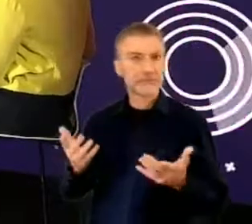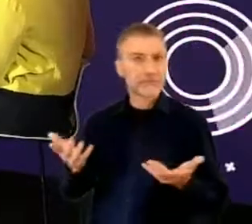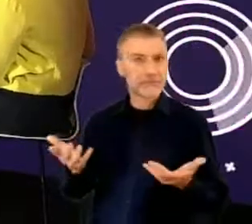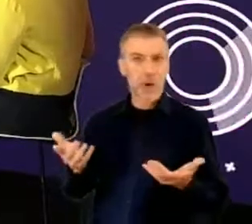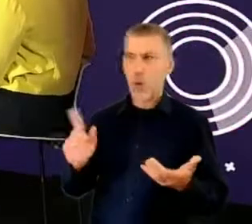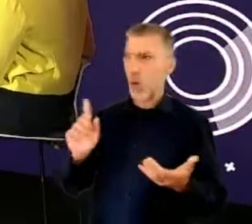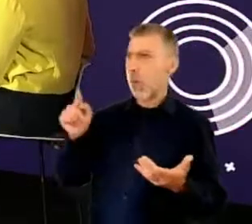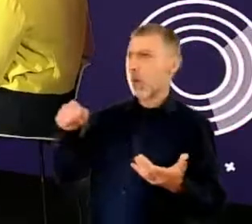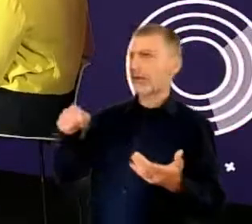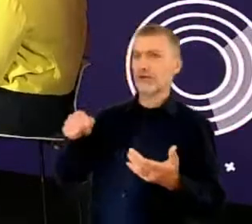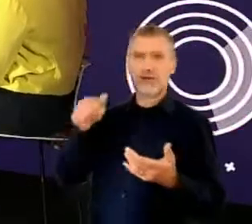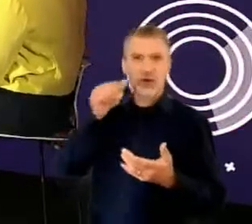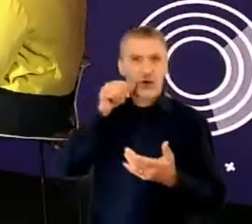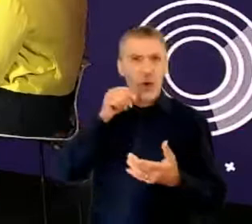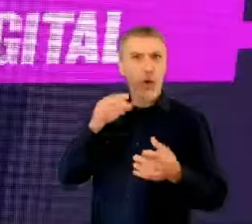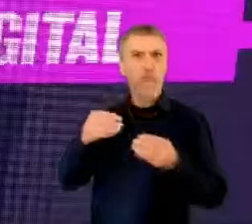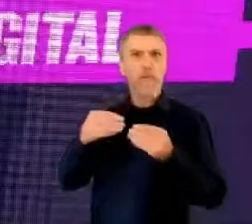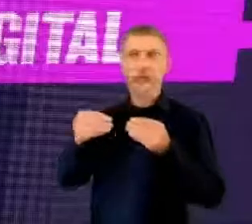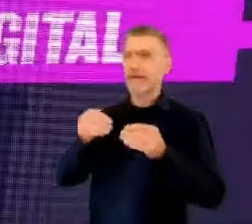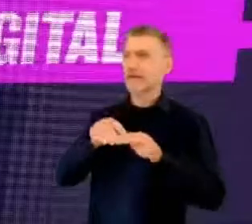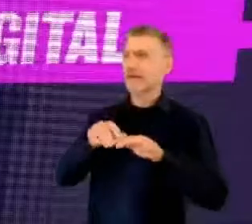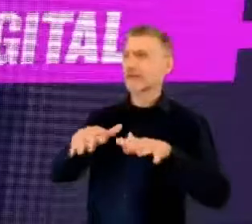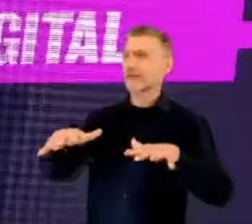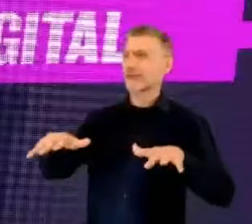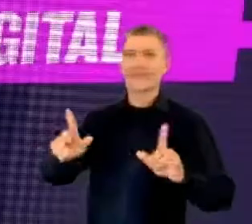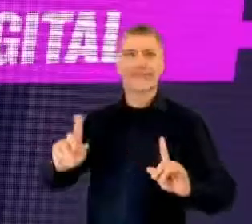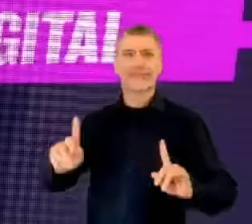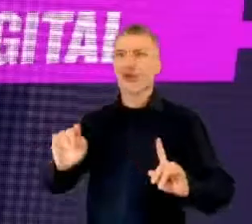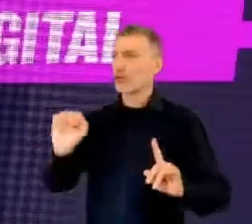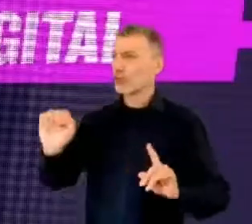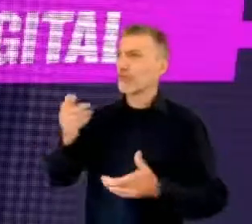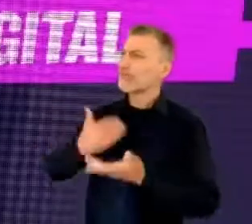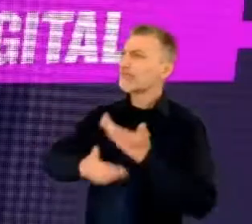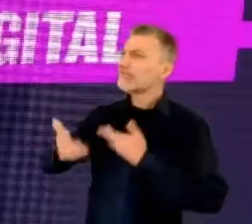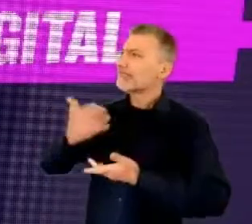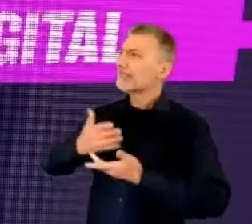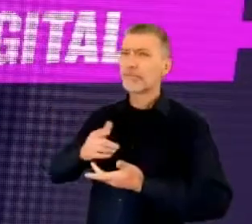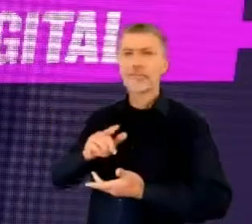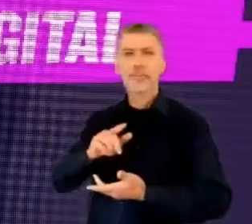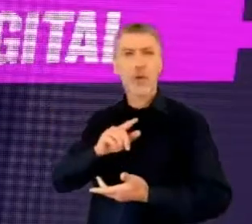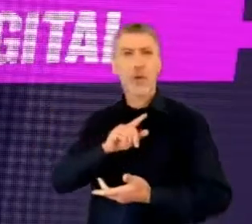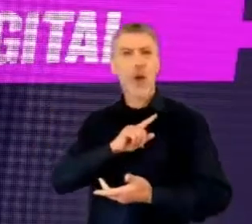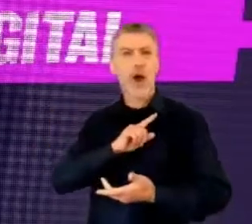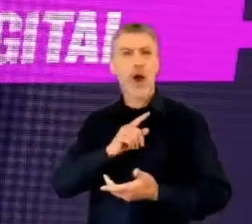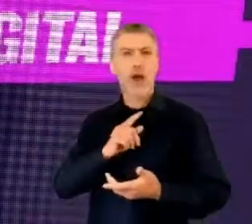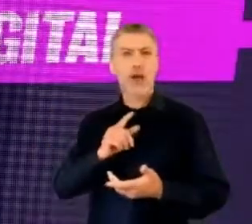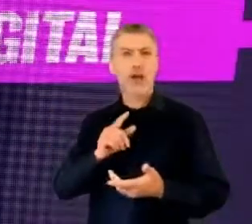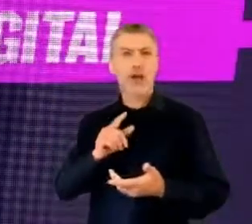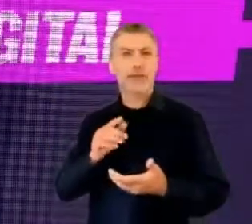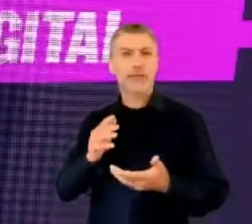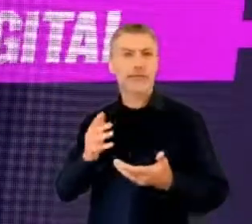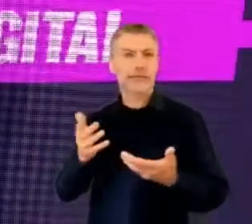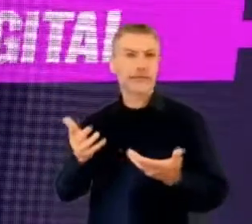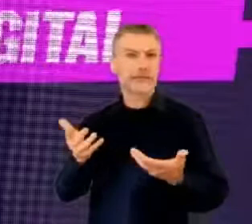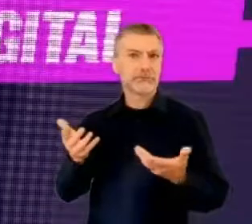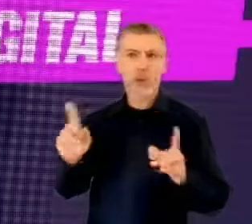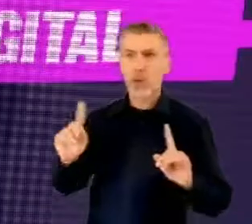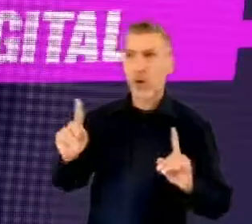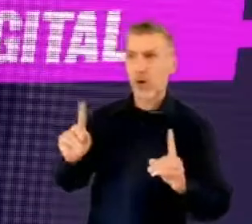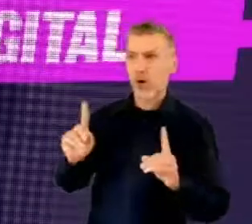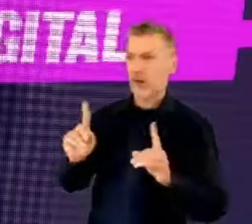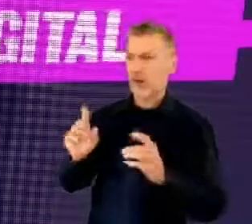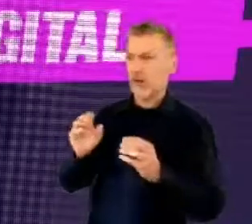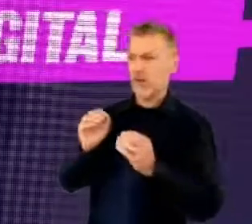with plastics. So can you explain to us why there is, explain to us what these are and